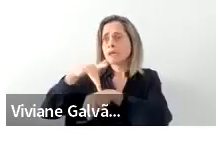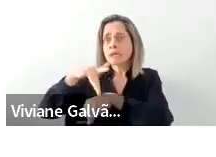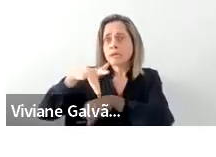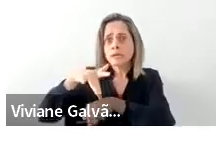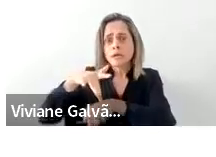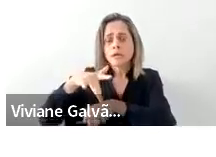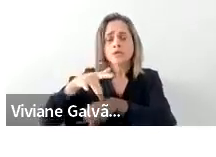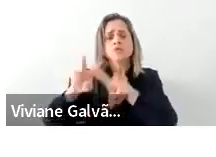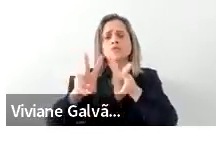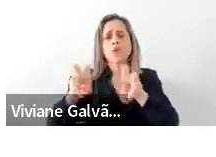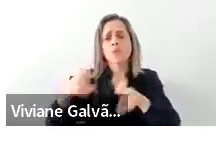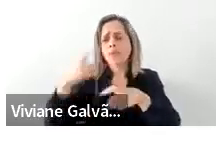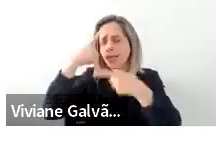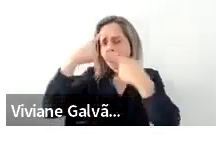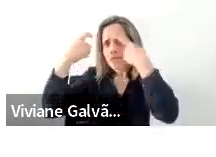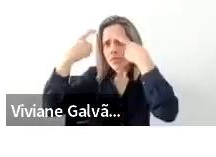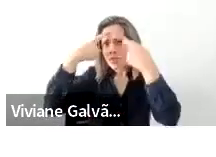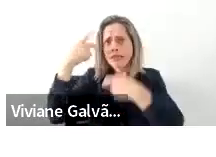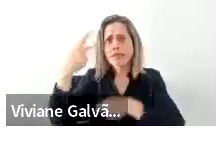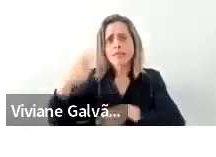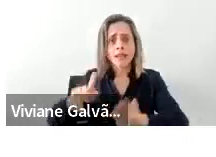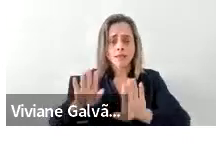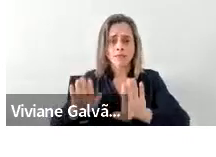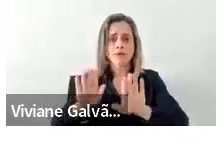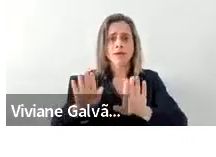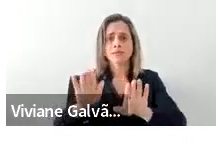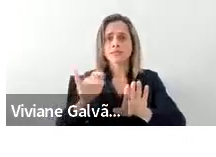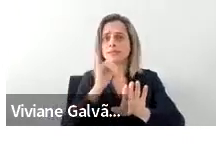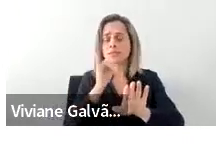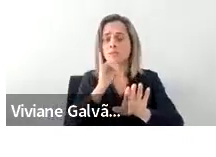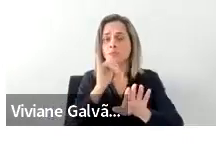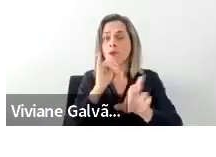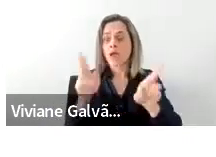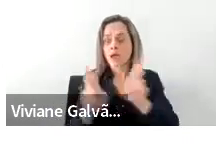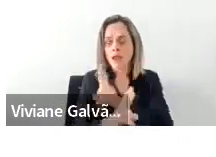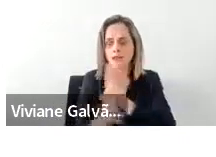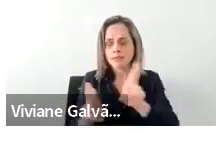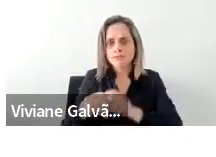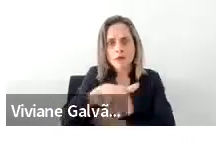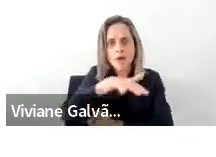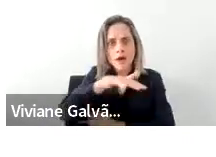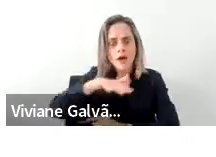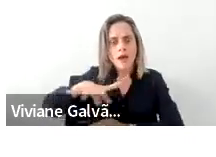for the relations of production belonging to this historically determined mode of production.